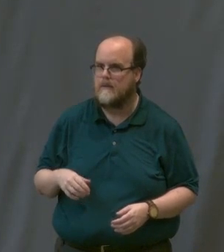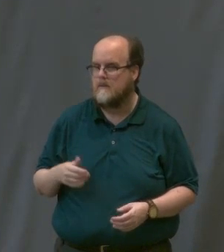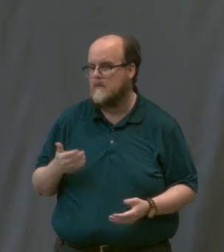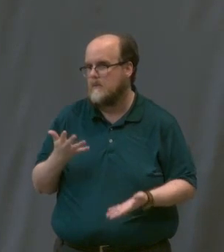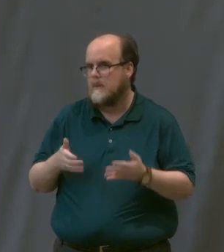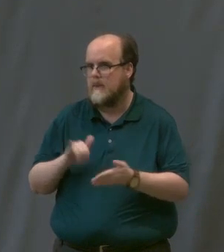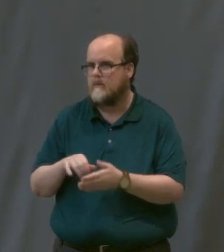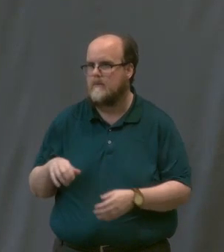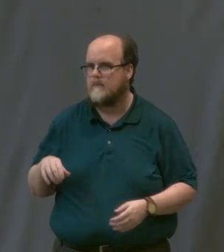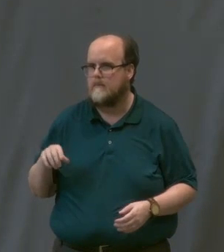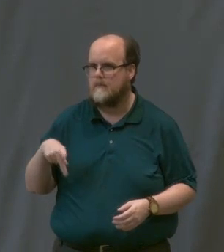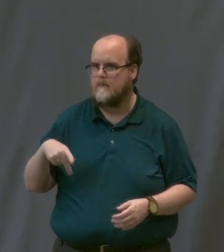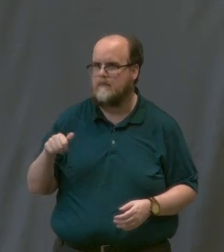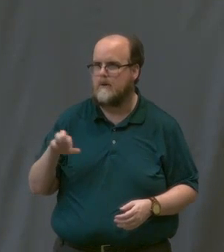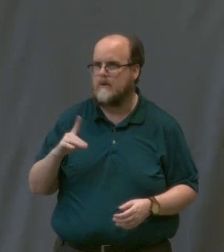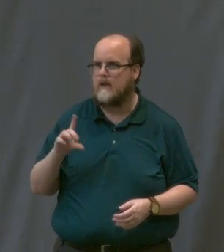where paradise is.